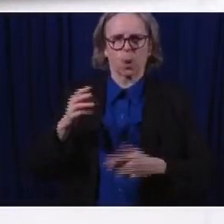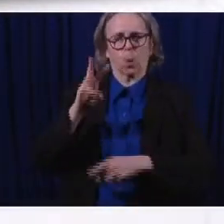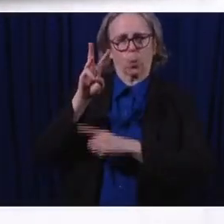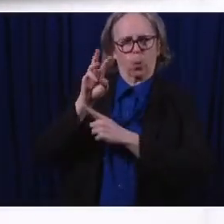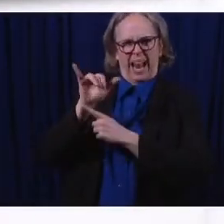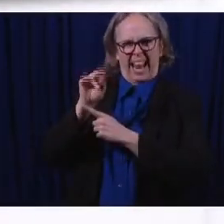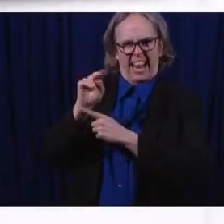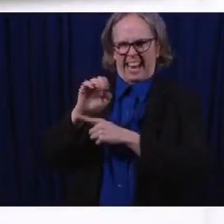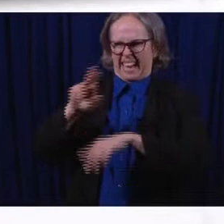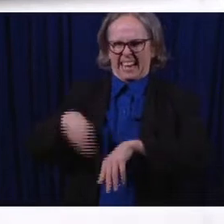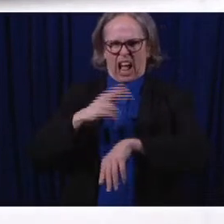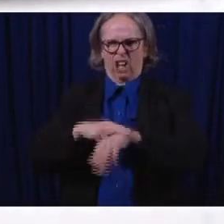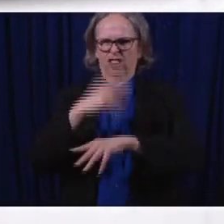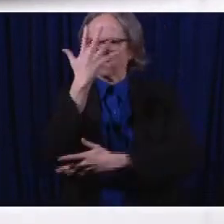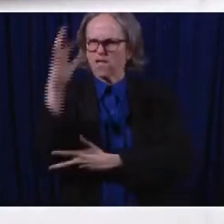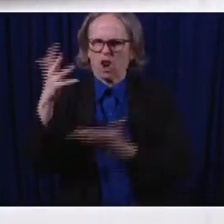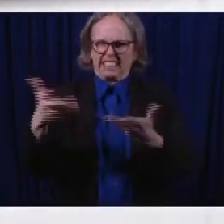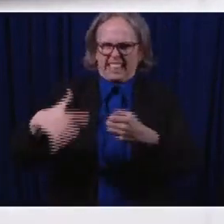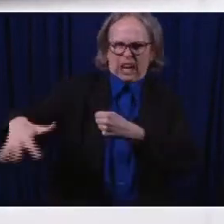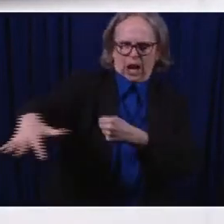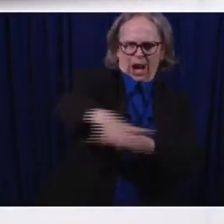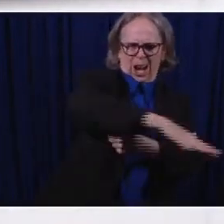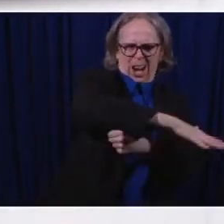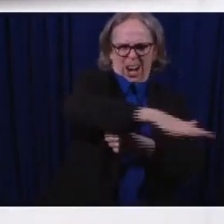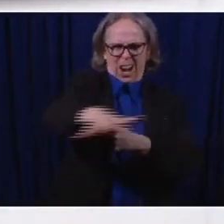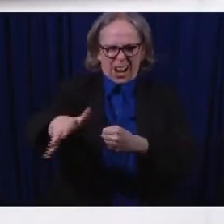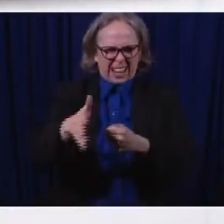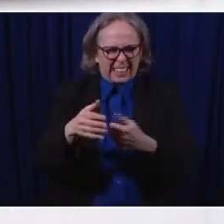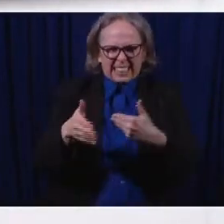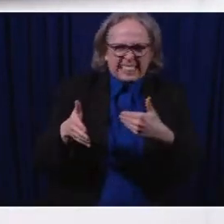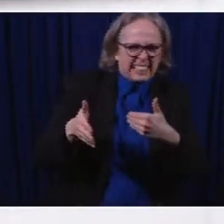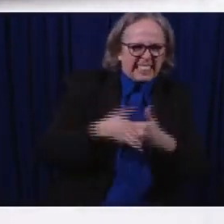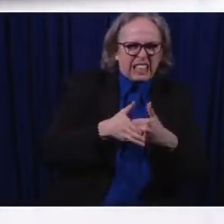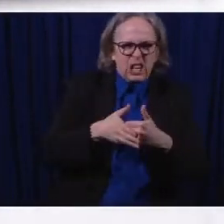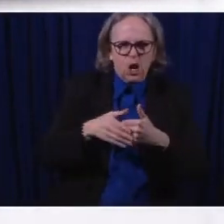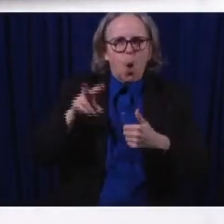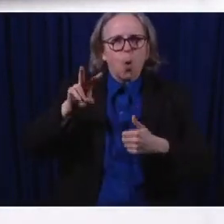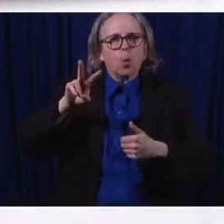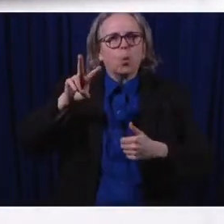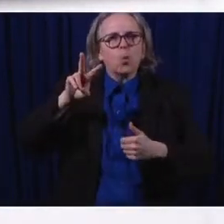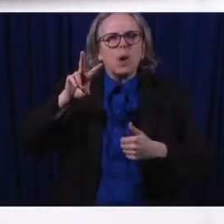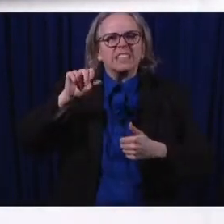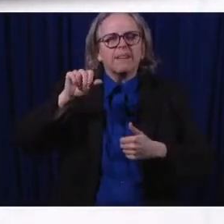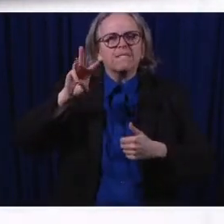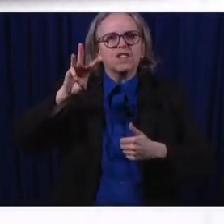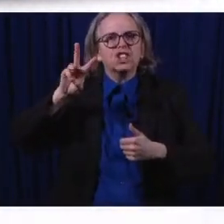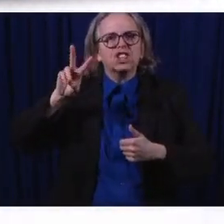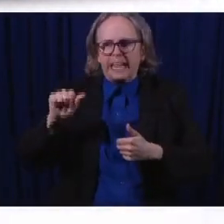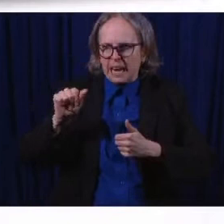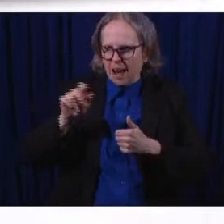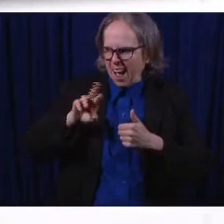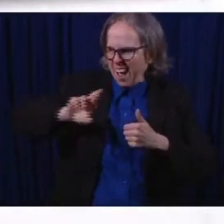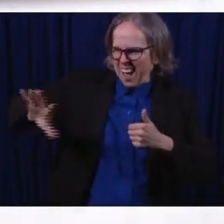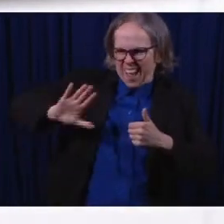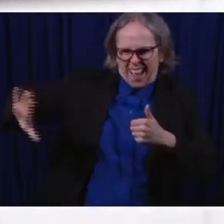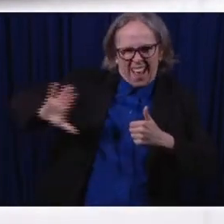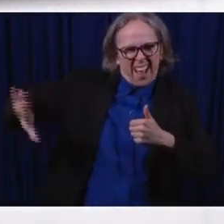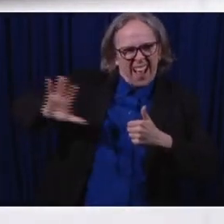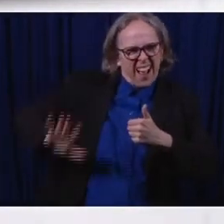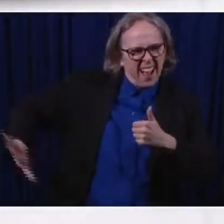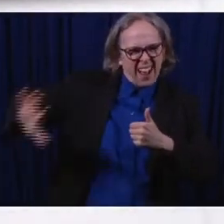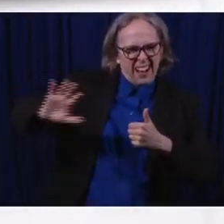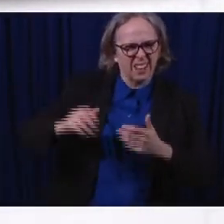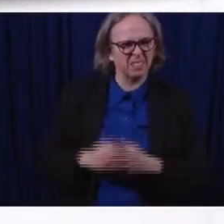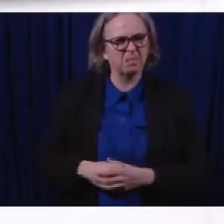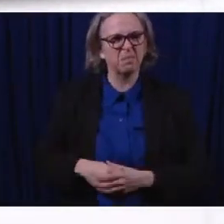it's near the West Virginia border, near the Wayne National Forest in eastern Ohio. The Swiss Hills Career Center, where I'm at